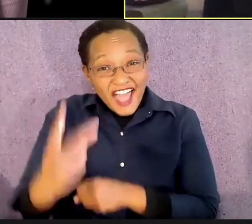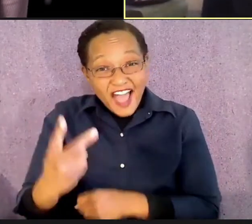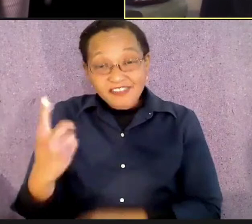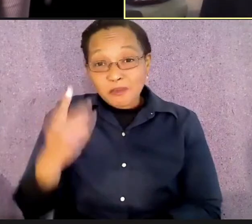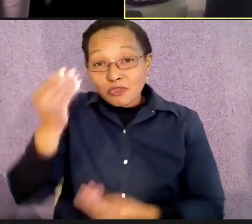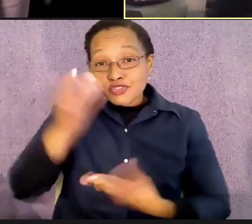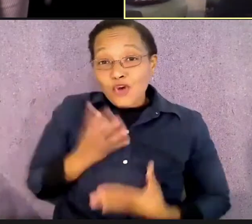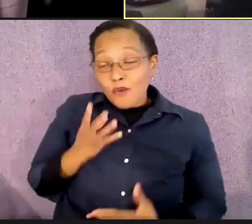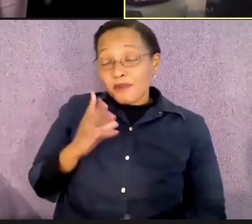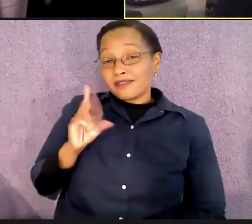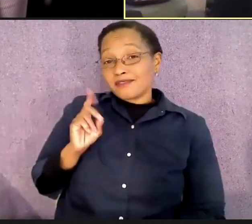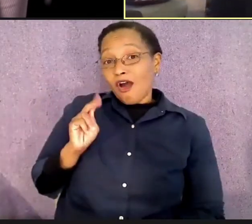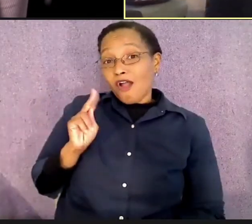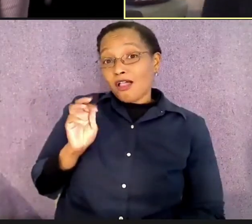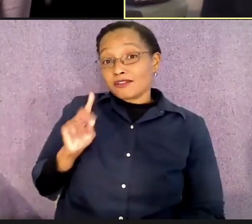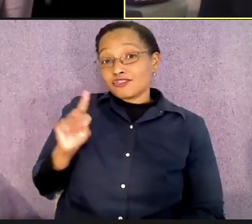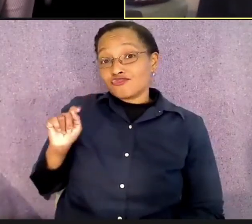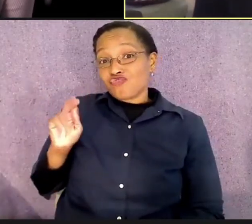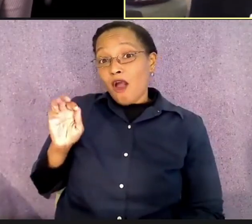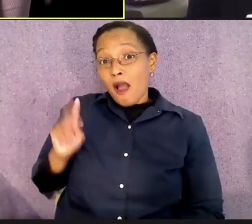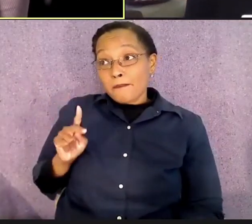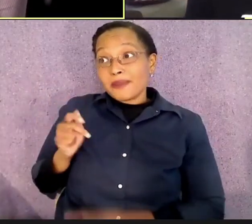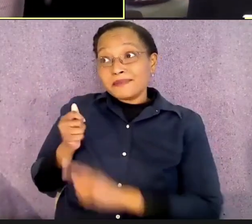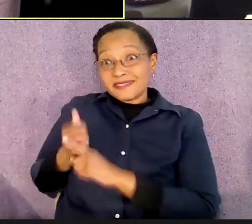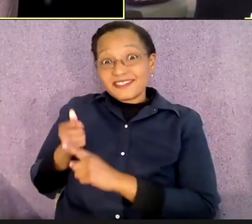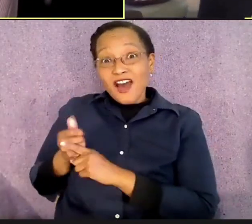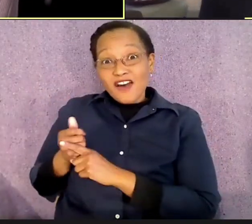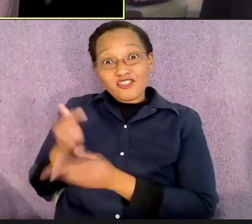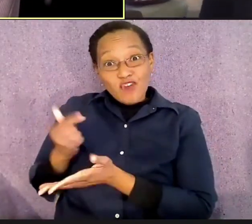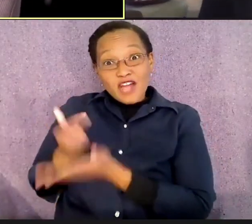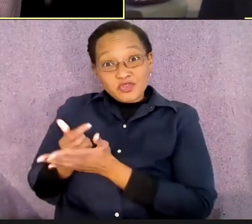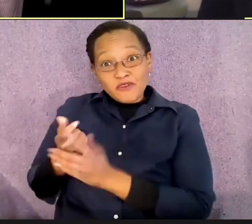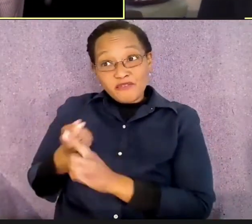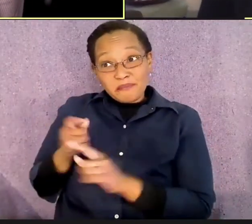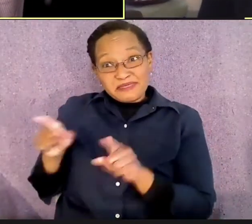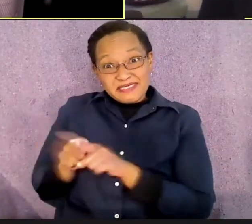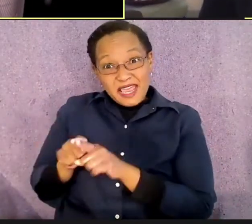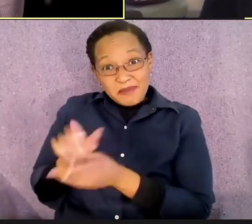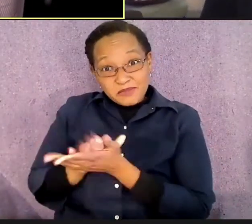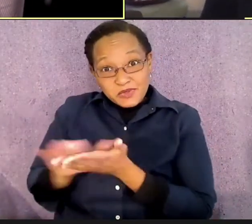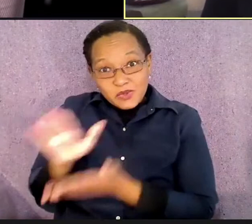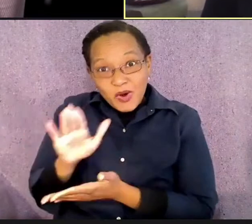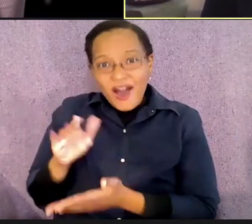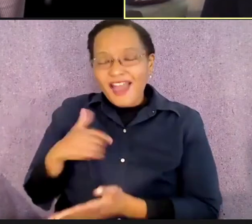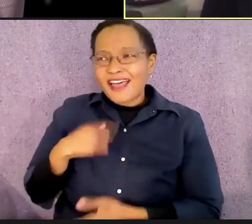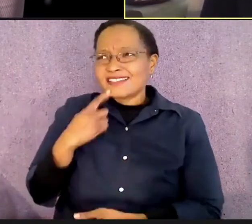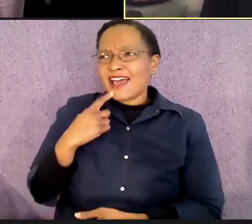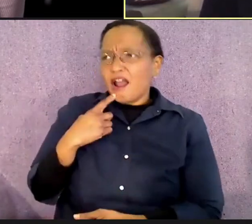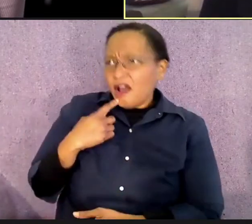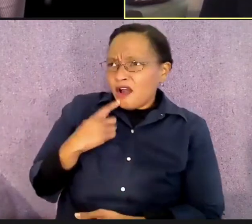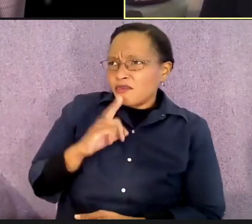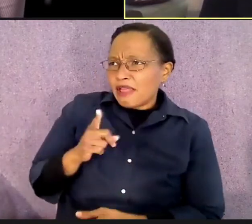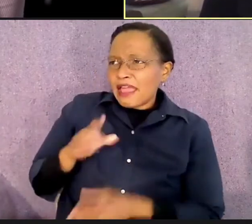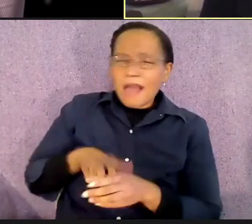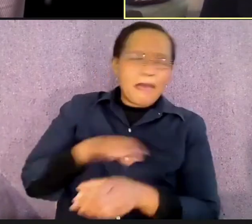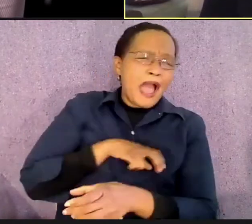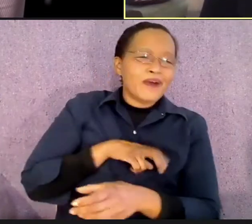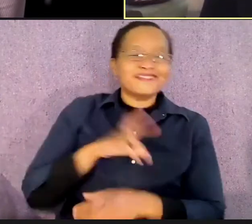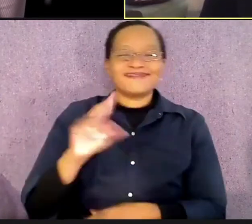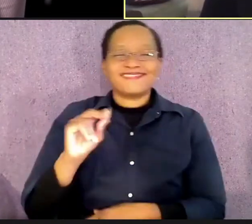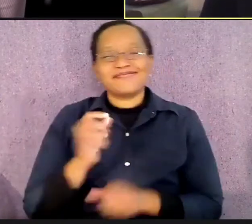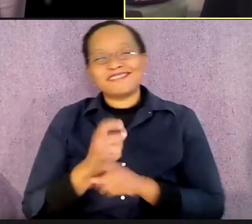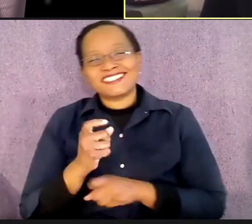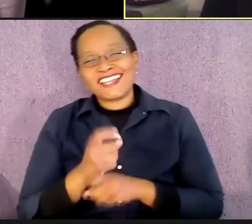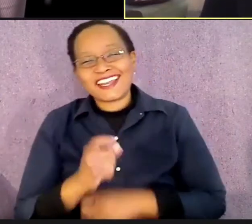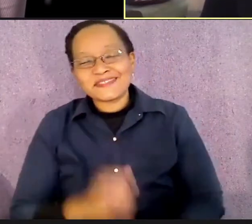early 90s. I was early to the anti-Trump train. But, just kidding. what happened is like